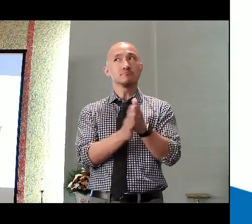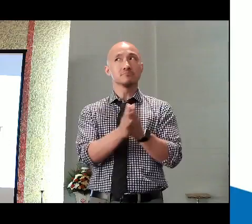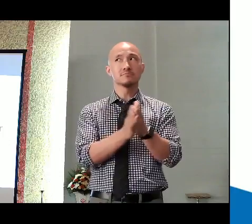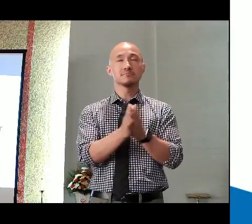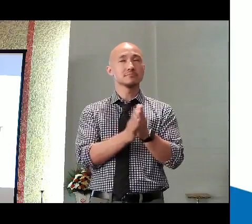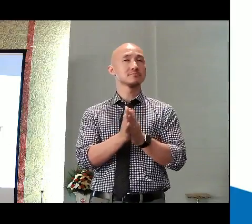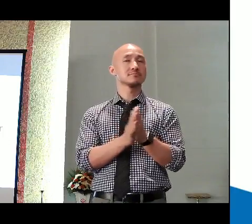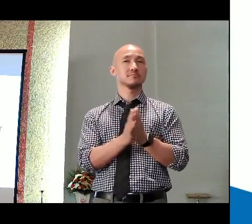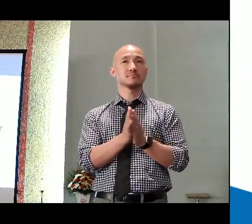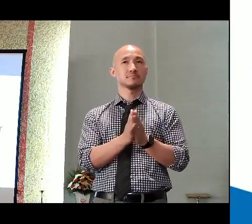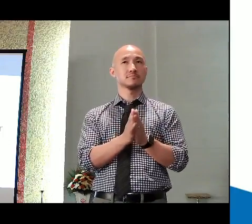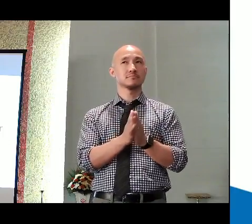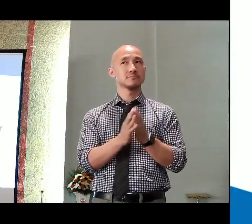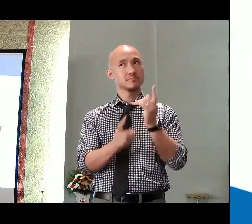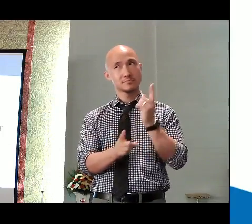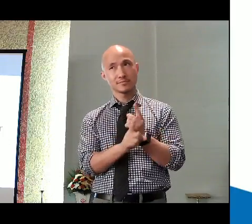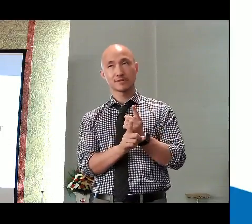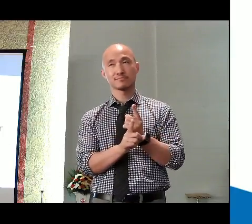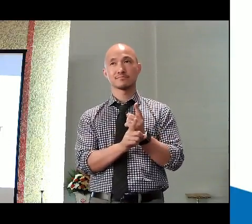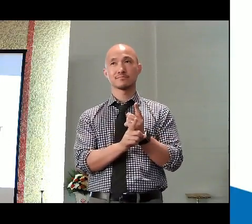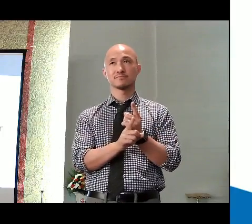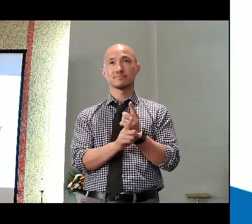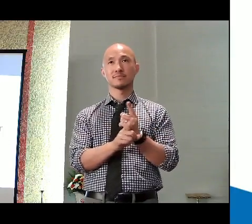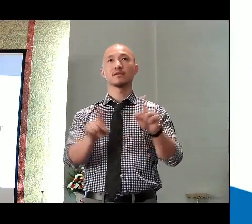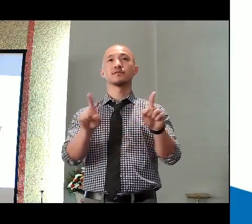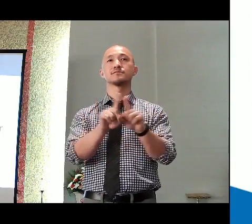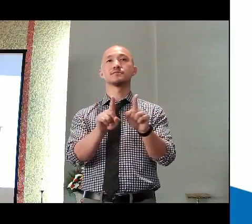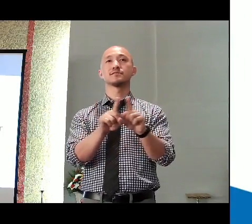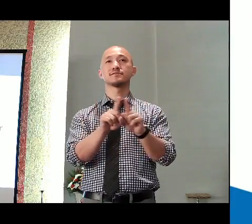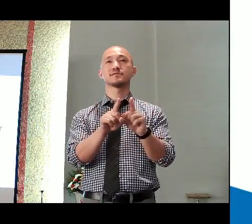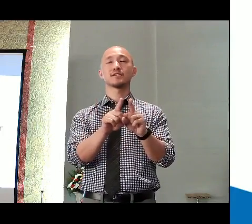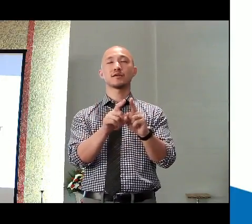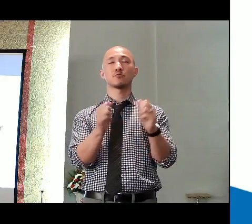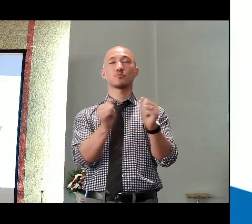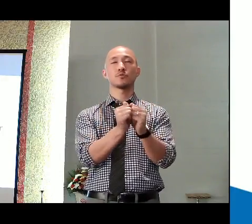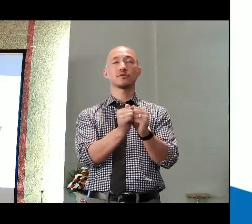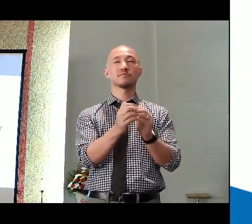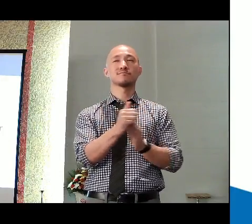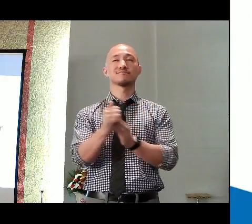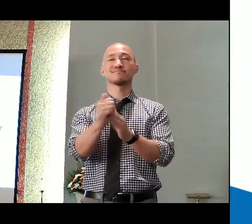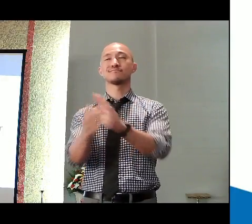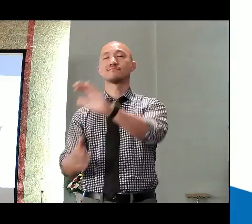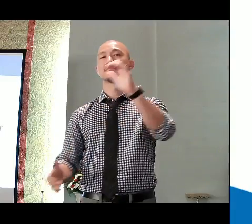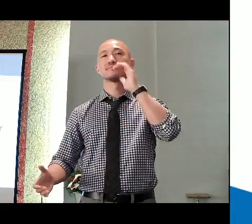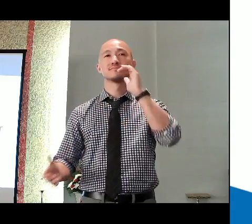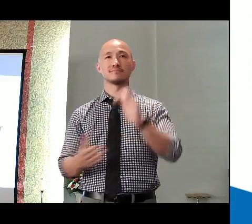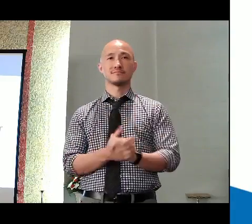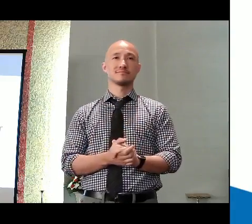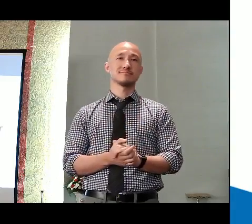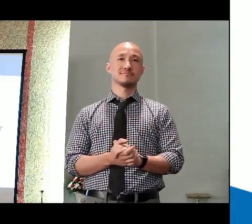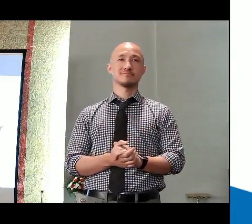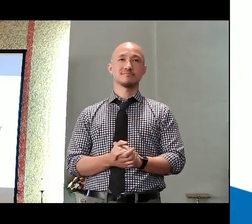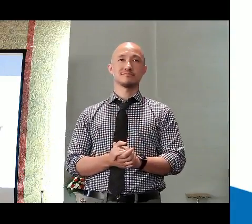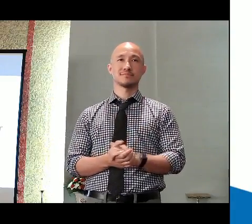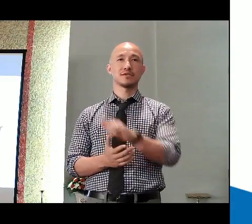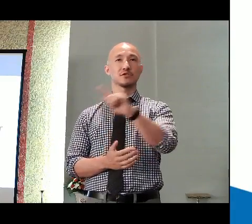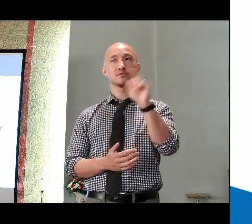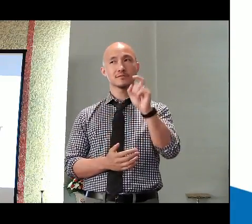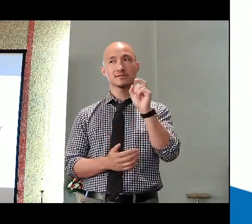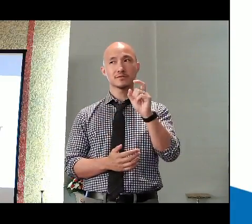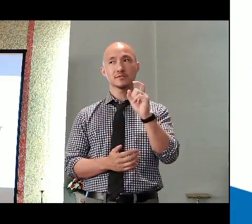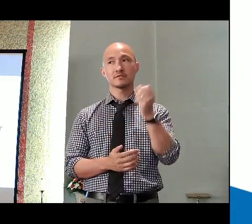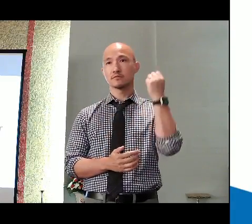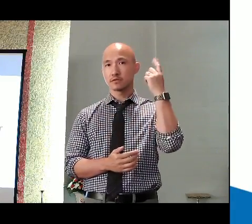that, wouldn't you? Just like you were when you got probably the last job you had, or maybe not, I